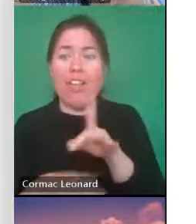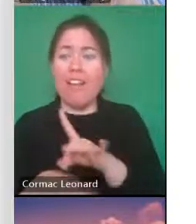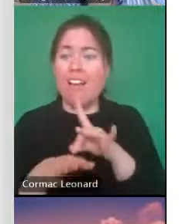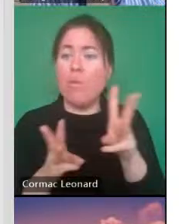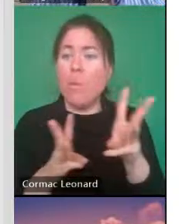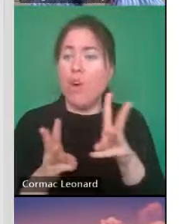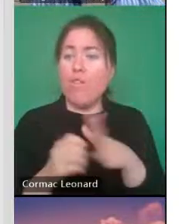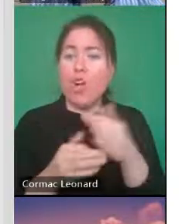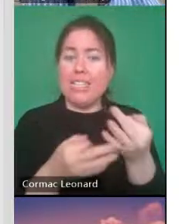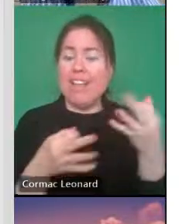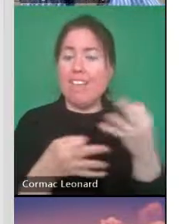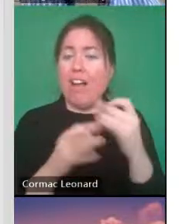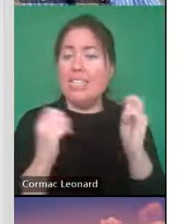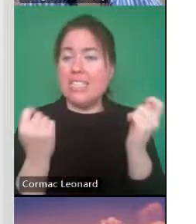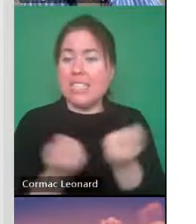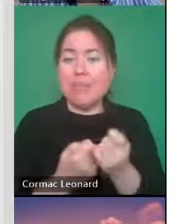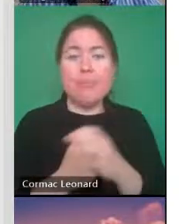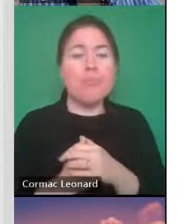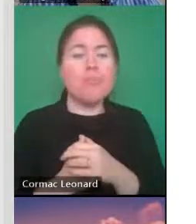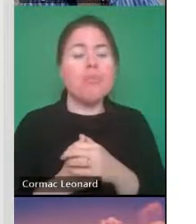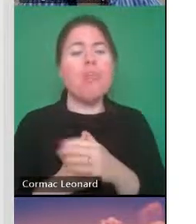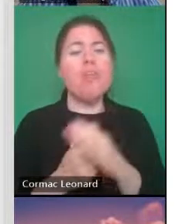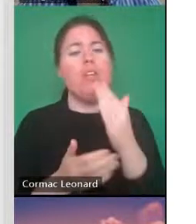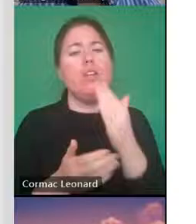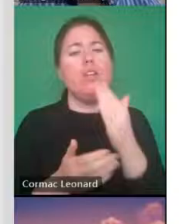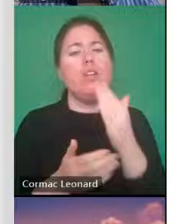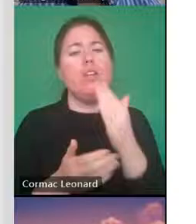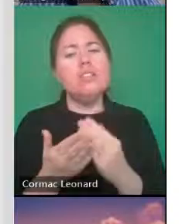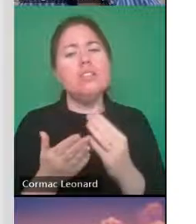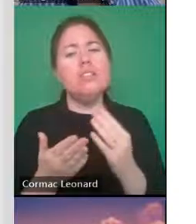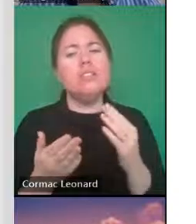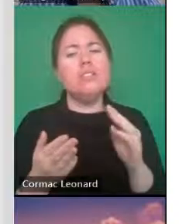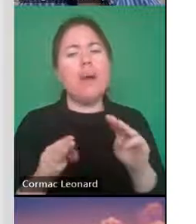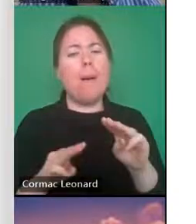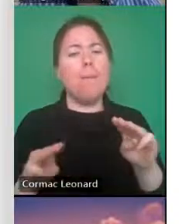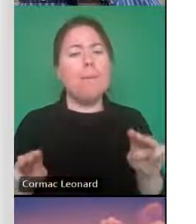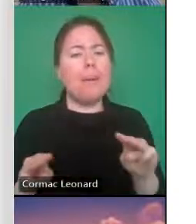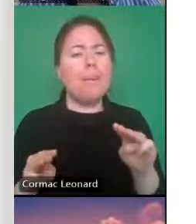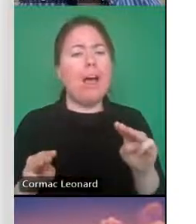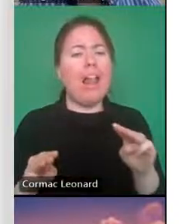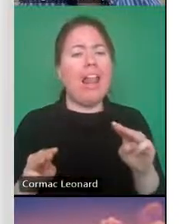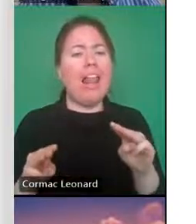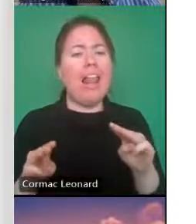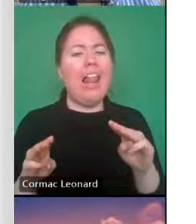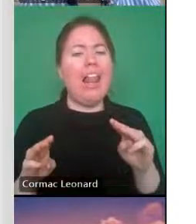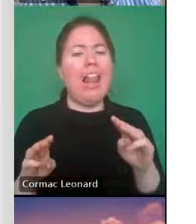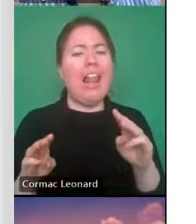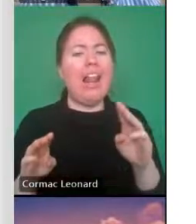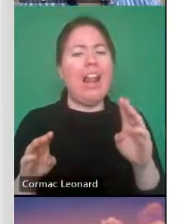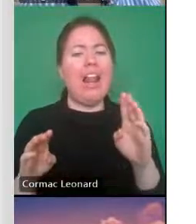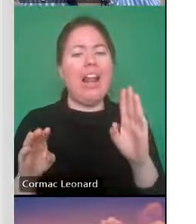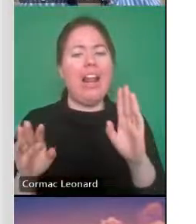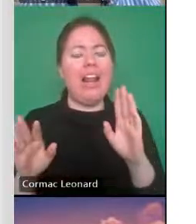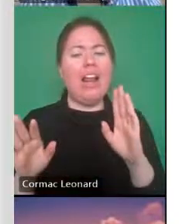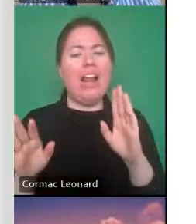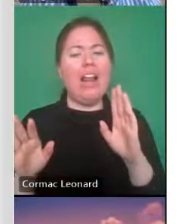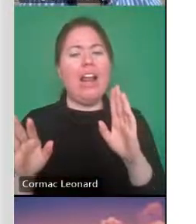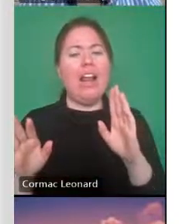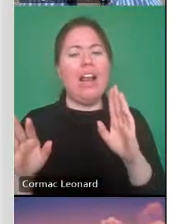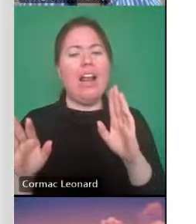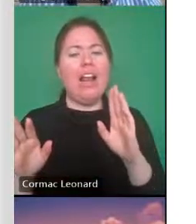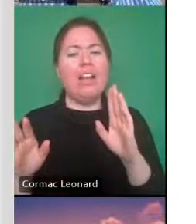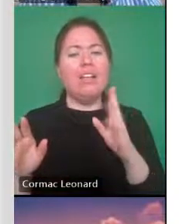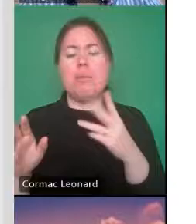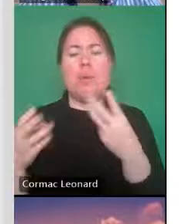safeguarding teams. Some people may want not to speak over the phone, and we want to make our public facing